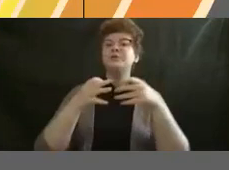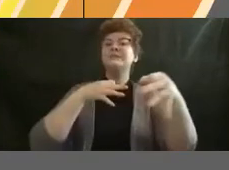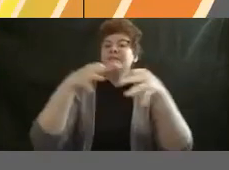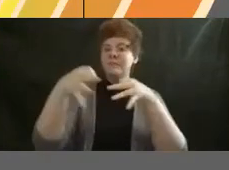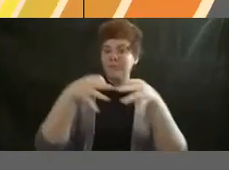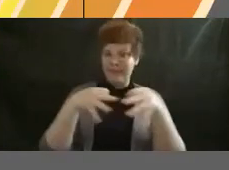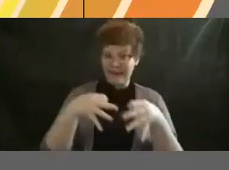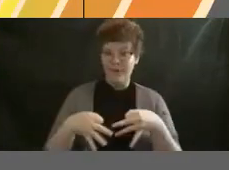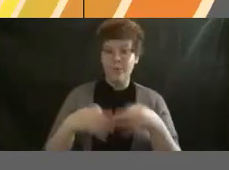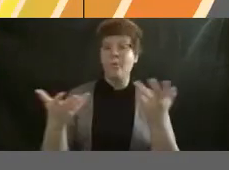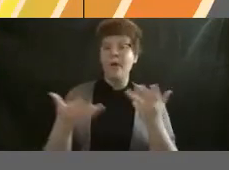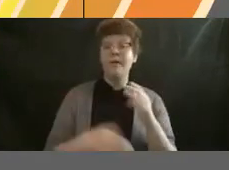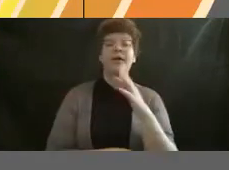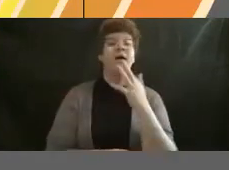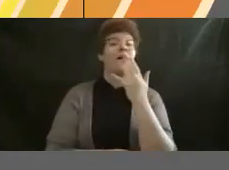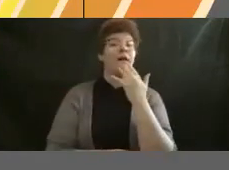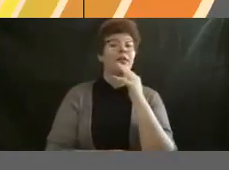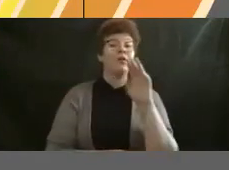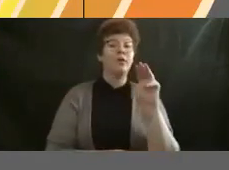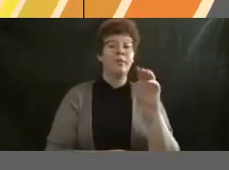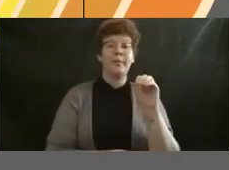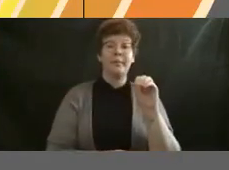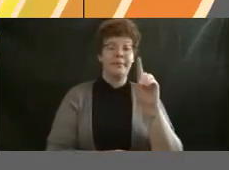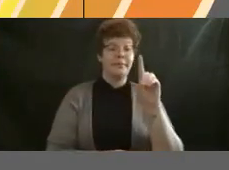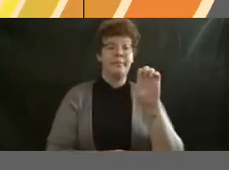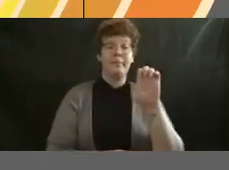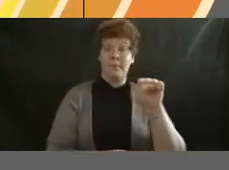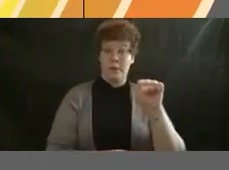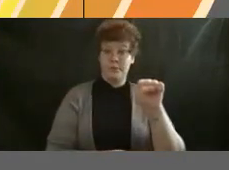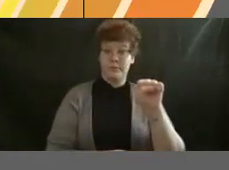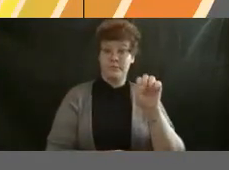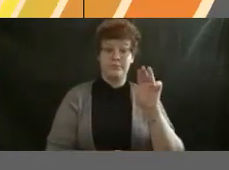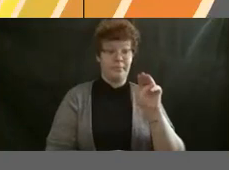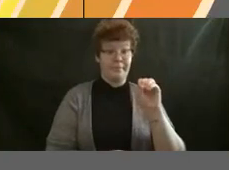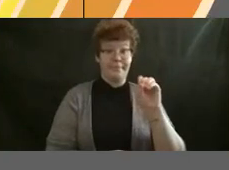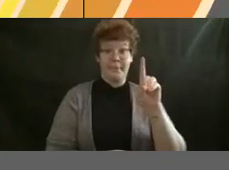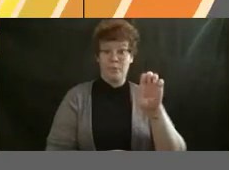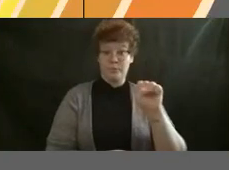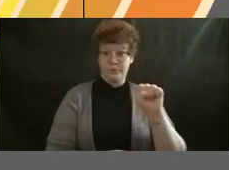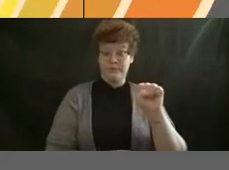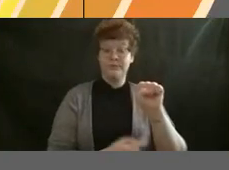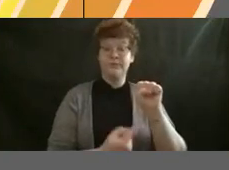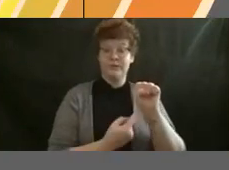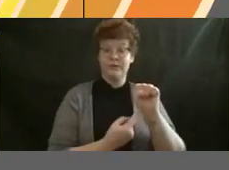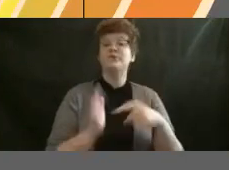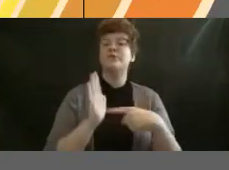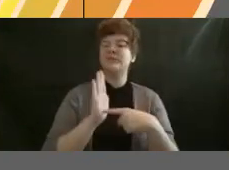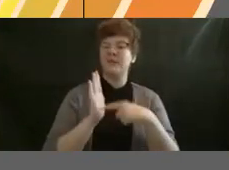color modes. So, for example, if I were to select File